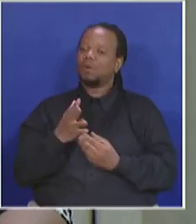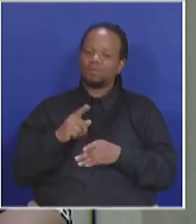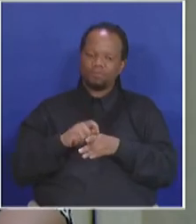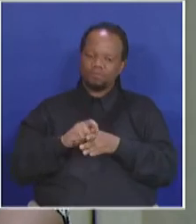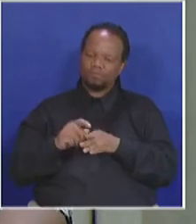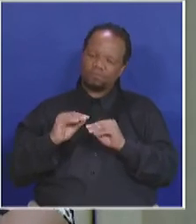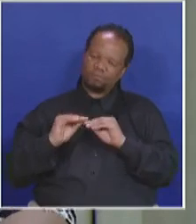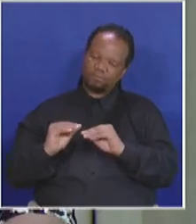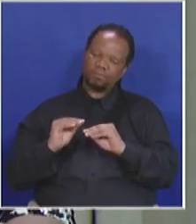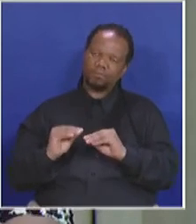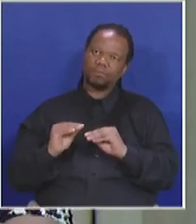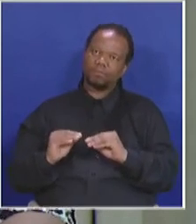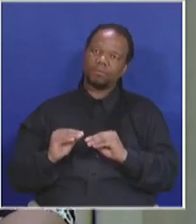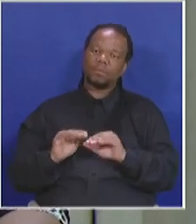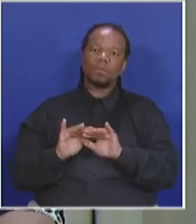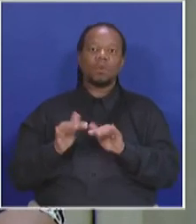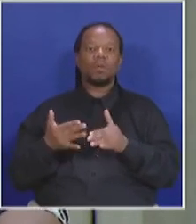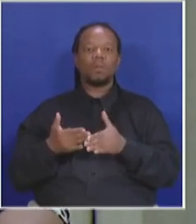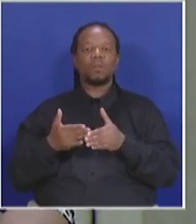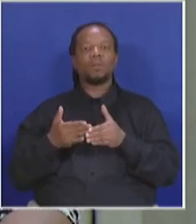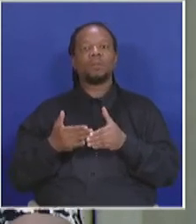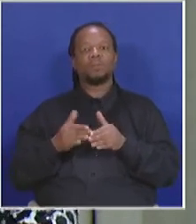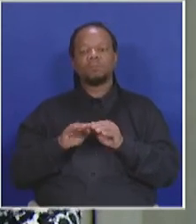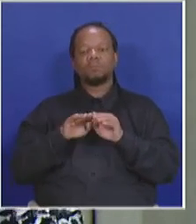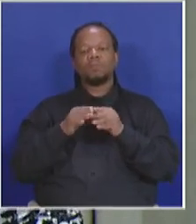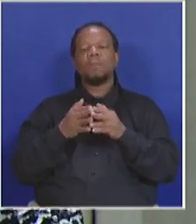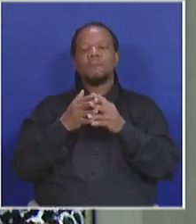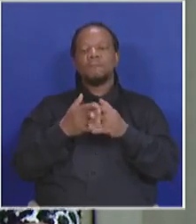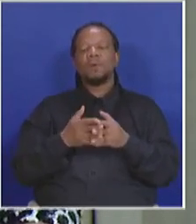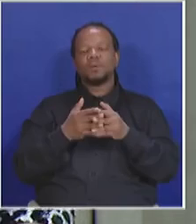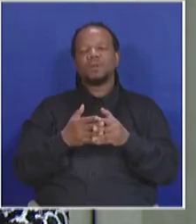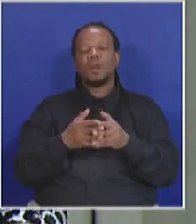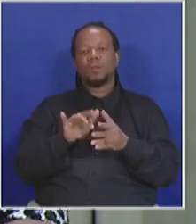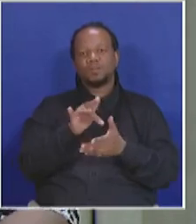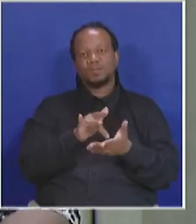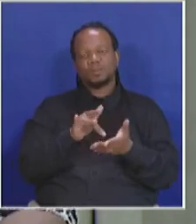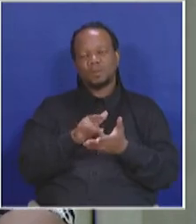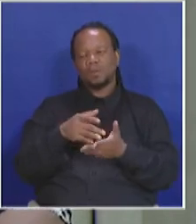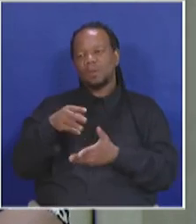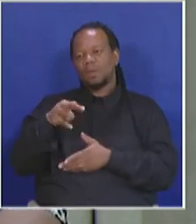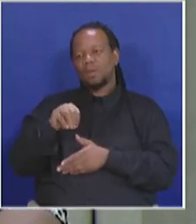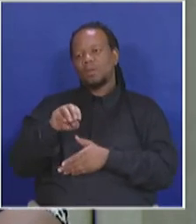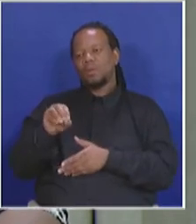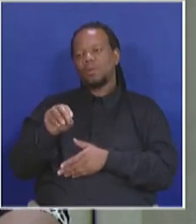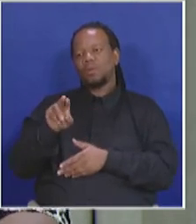we have in maritime sector. And we already have an MOU with the University of